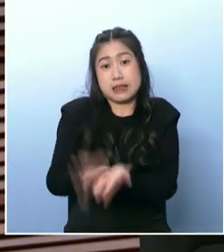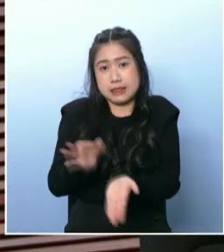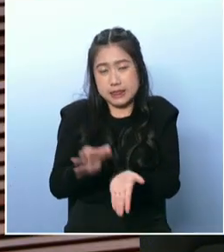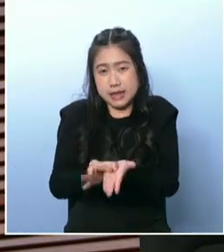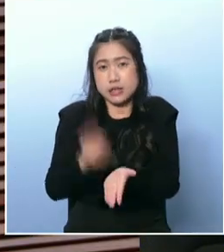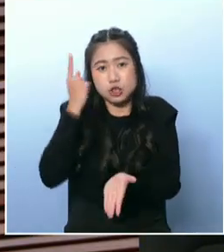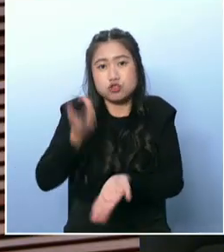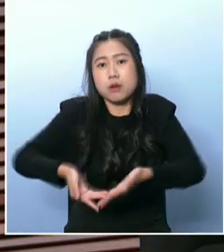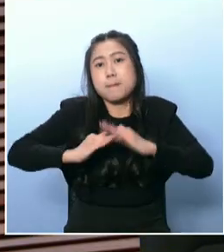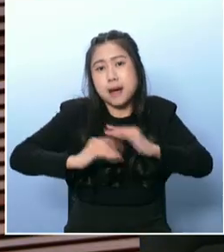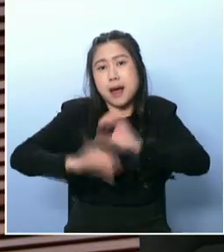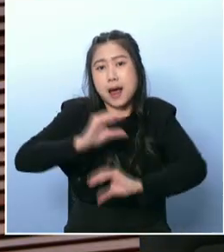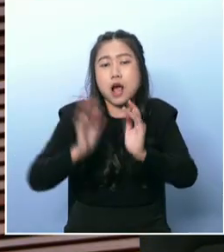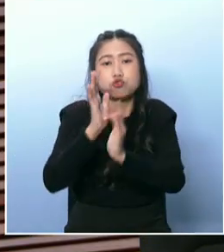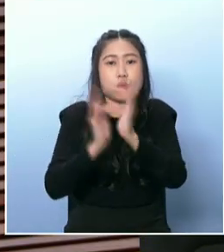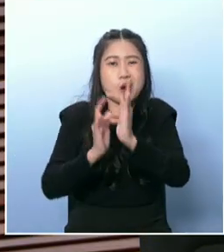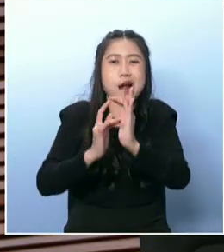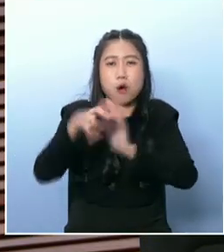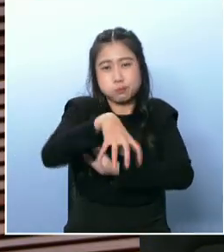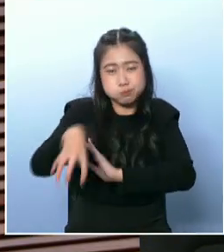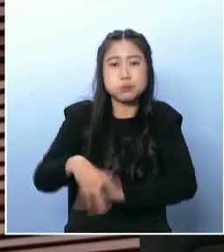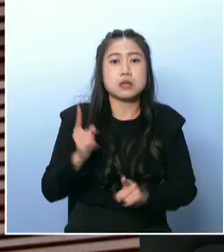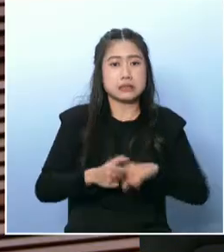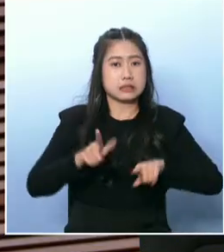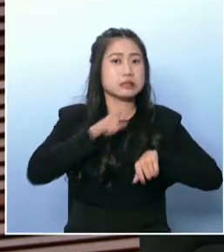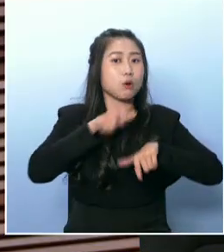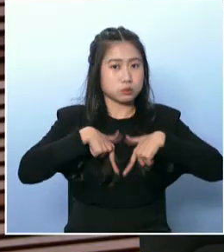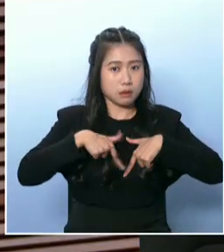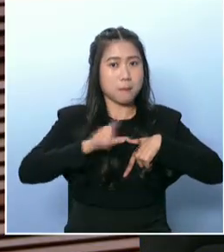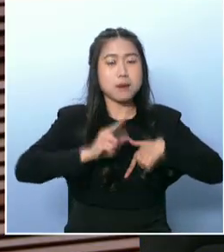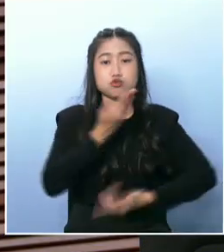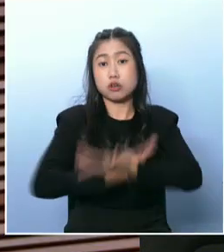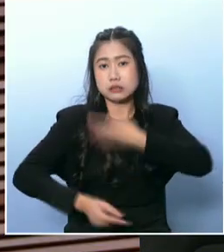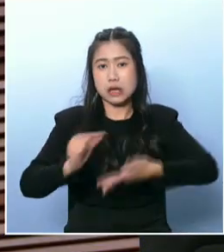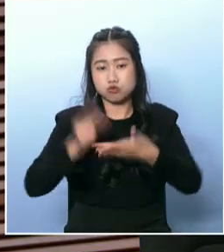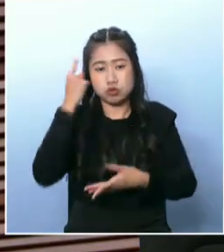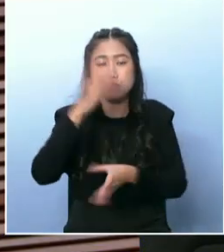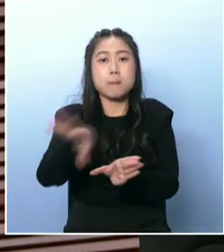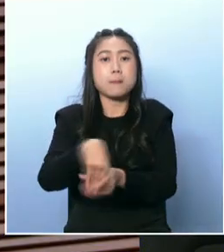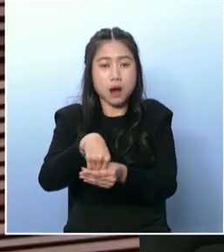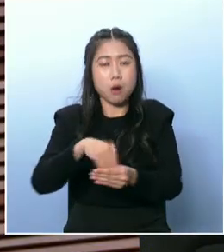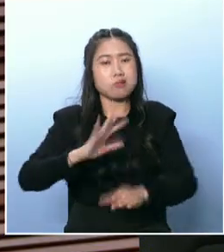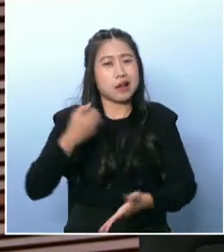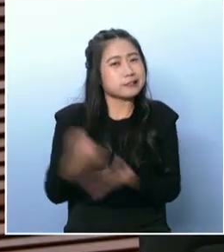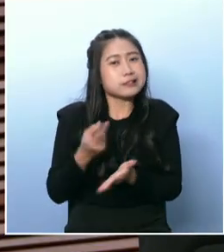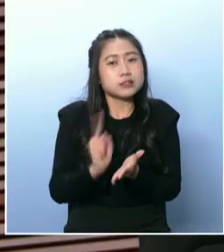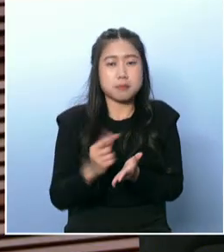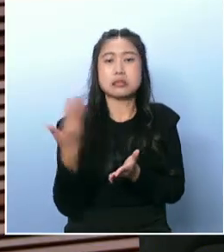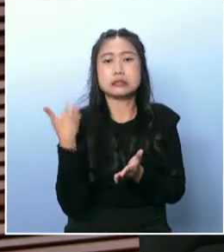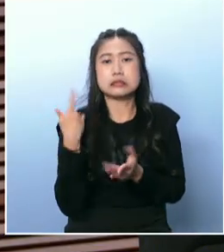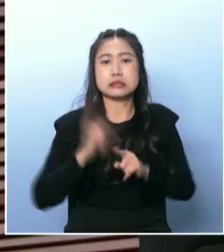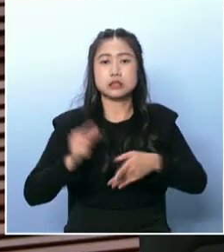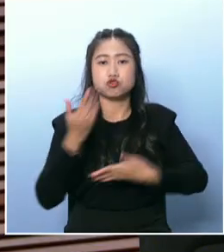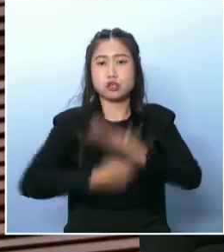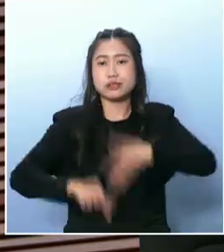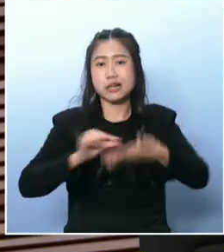the religious organizations, they want to make use of the land under their purview to build